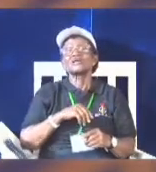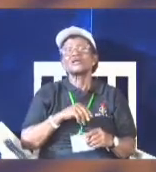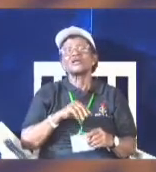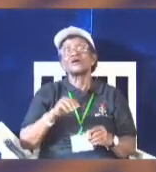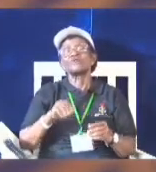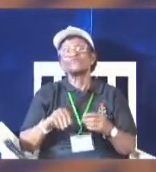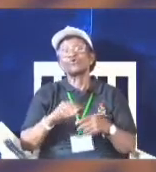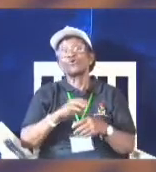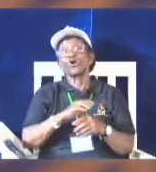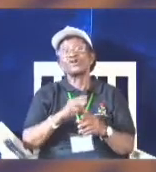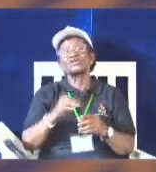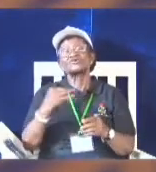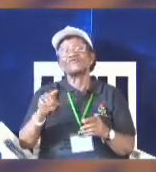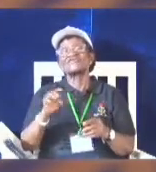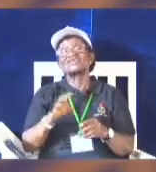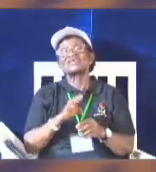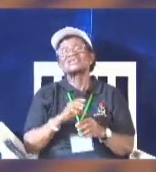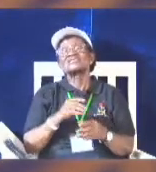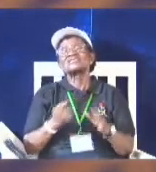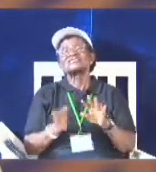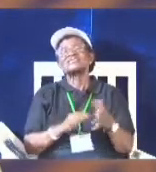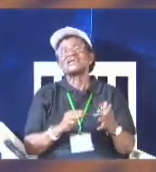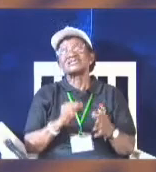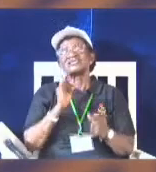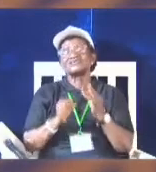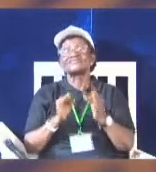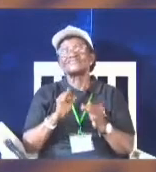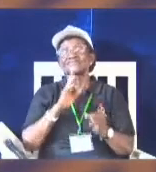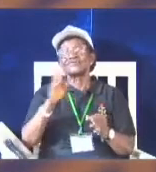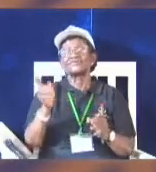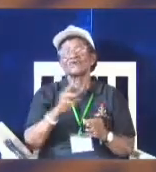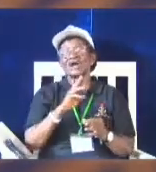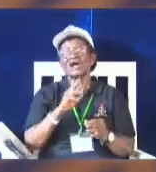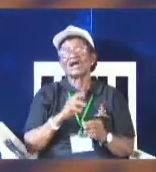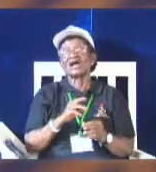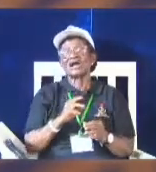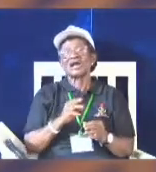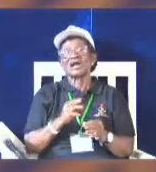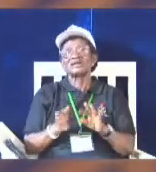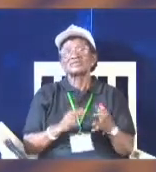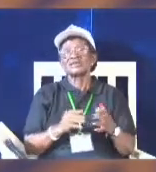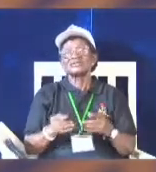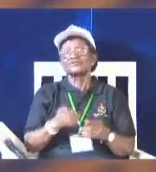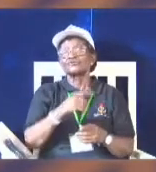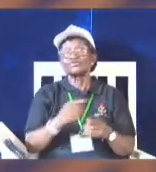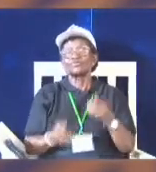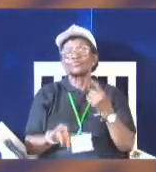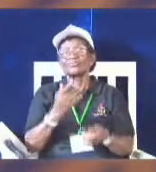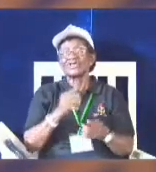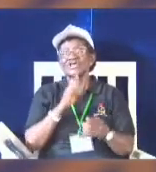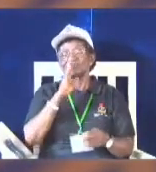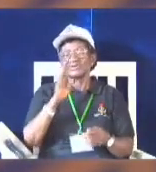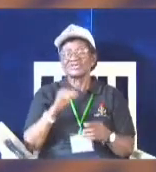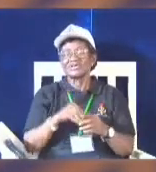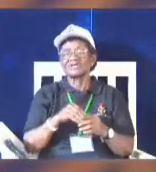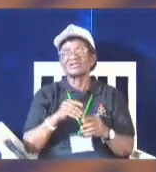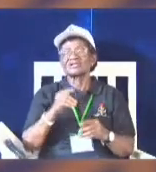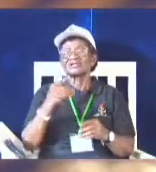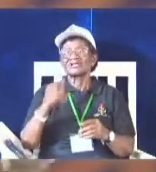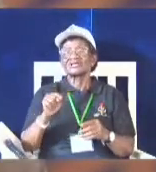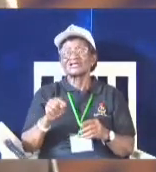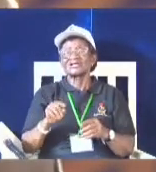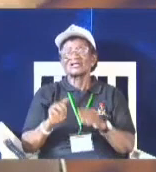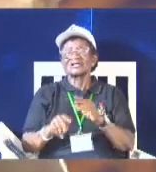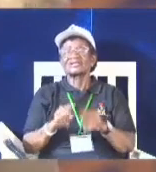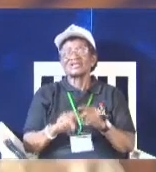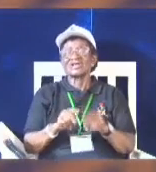If you are backsliding, you are remaining in the congregation of the dead. Which